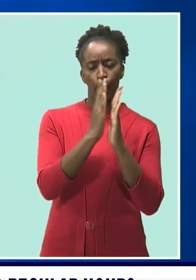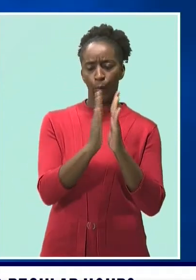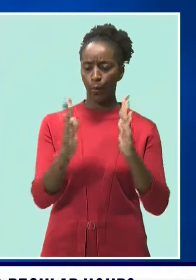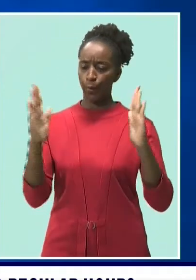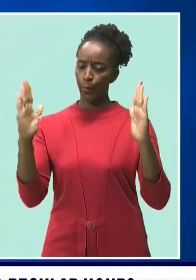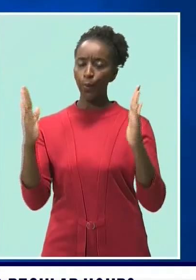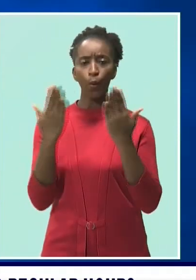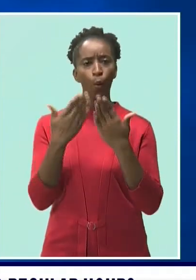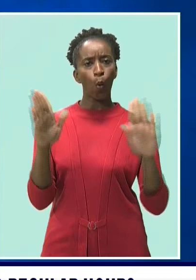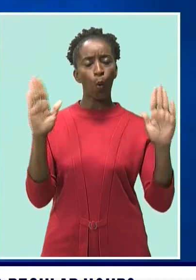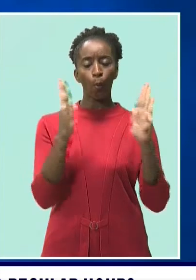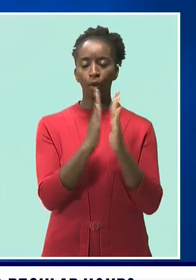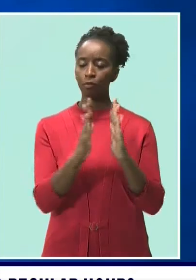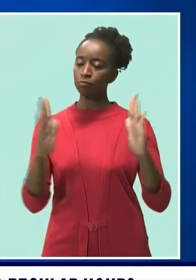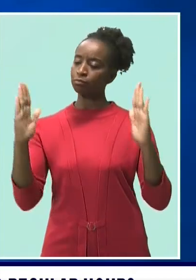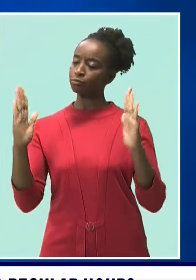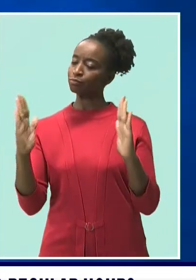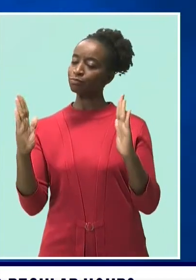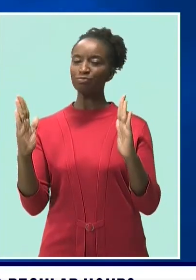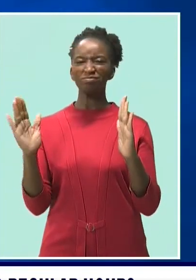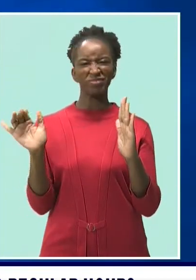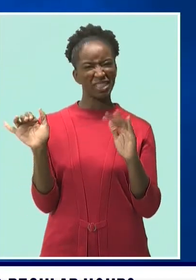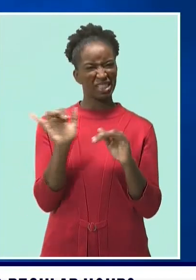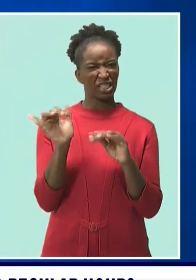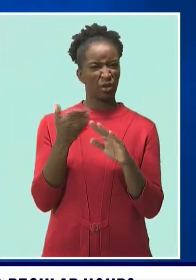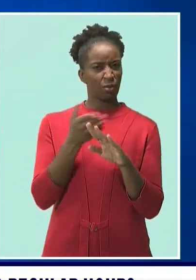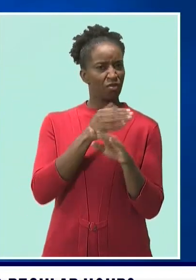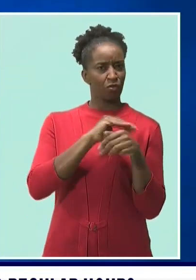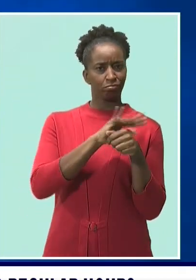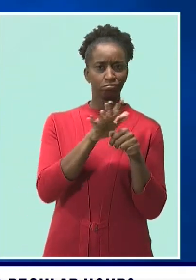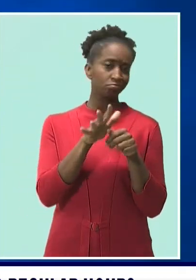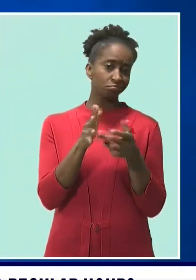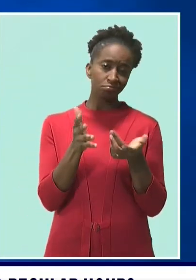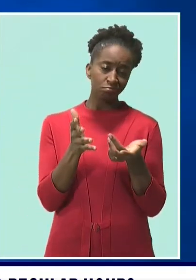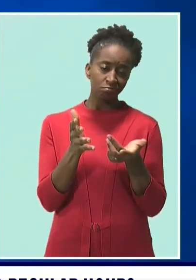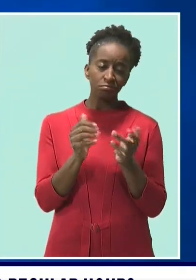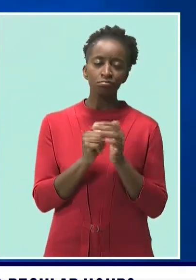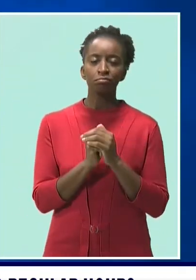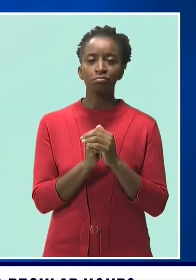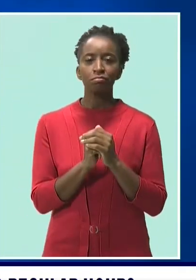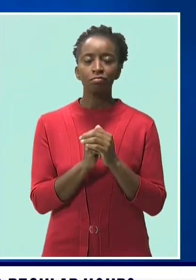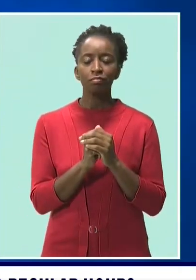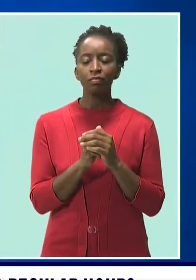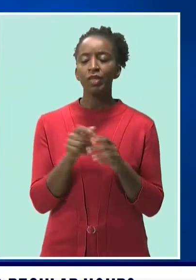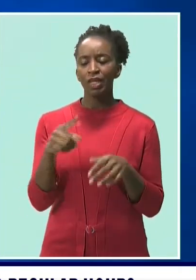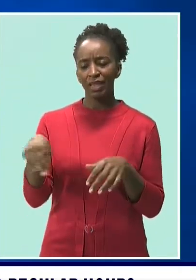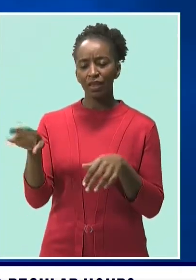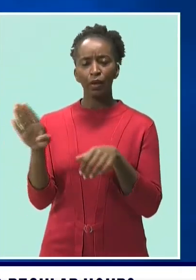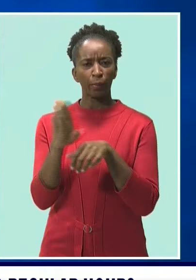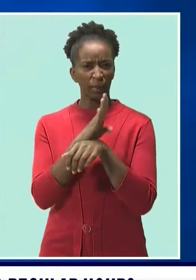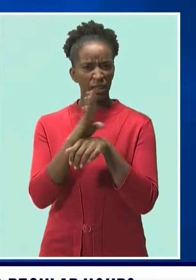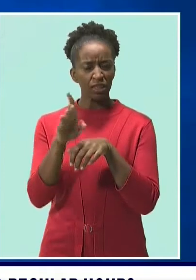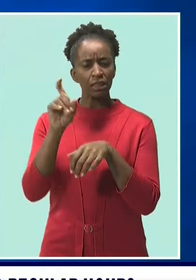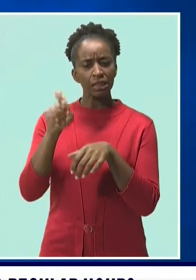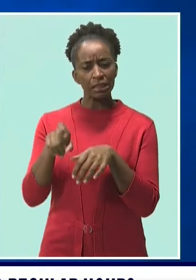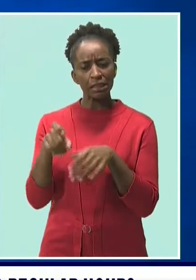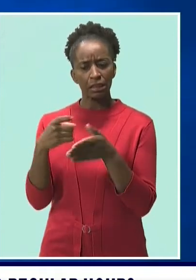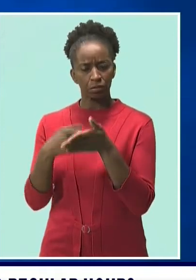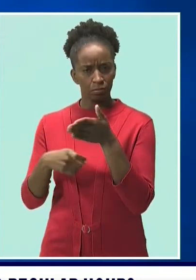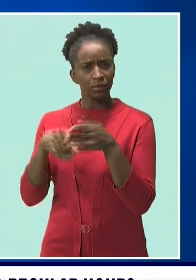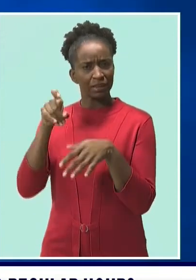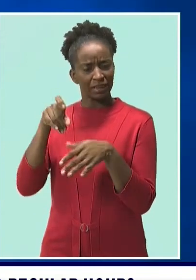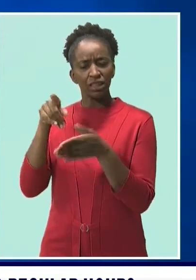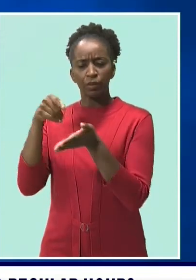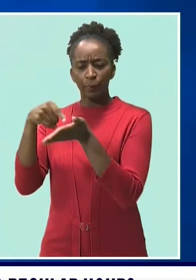activity, and everybody is trying to control the operating costs at this time, but still provide a level of service that people can adjust